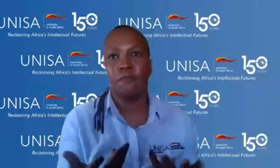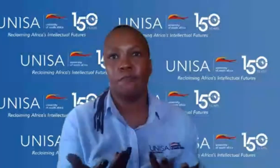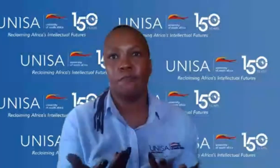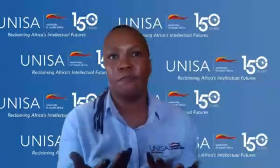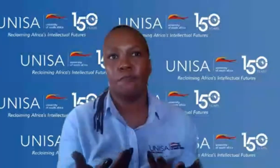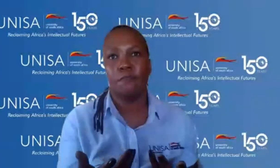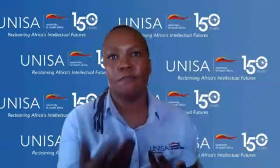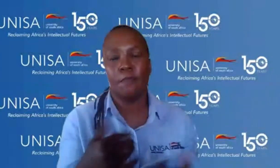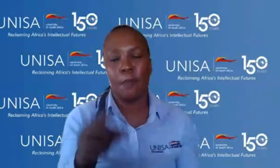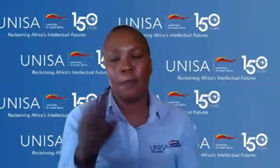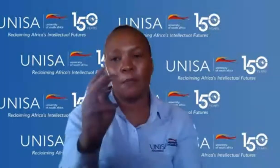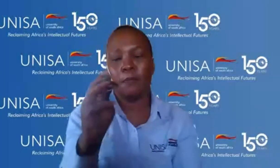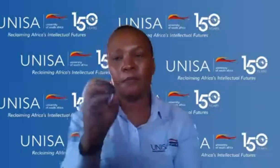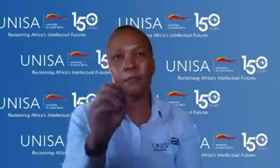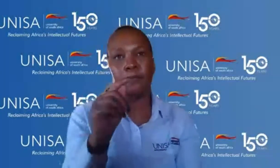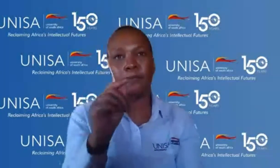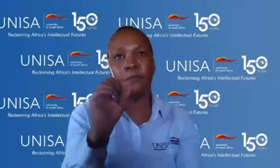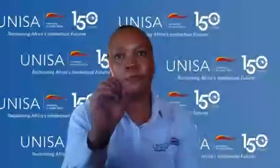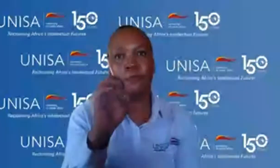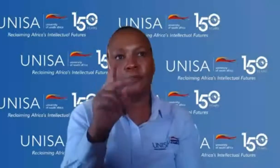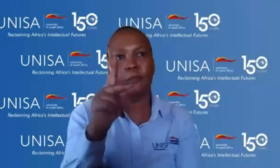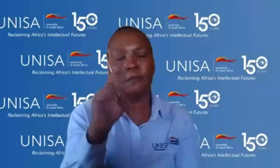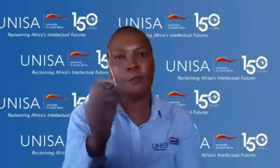Motsepe. Ms. Motsepe, are you ready?